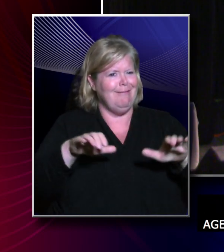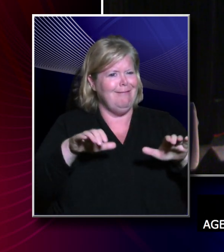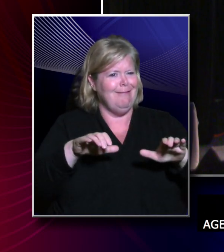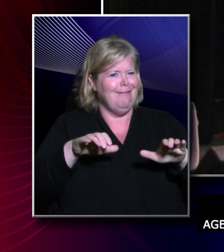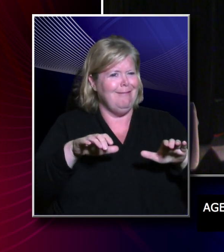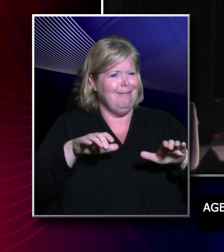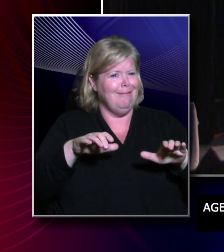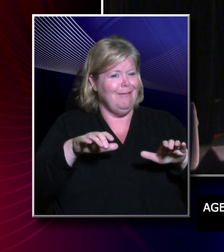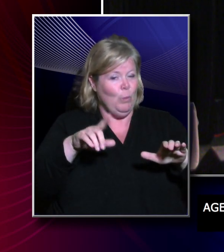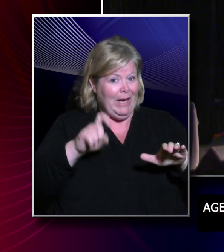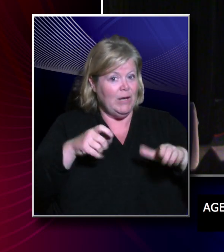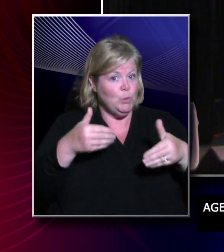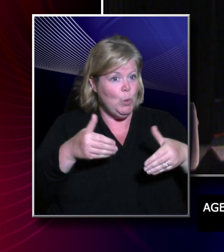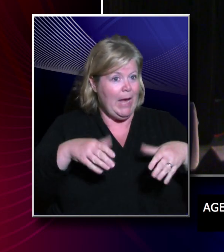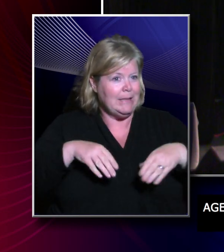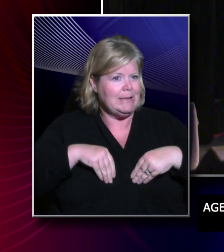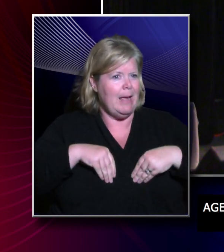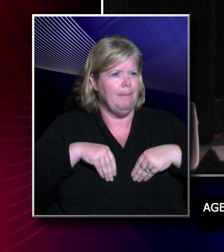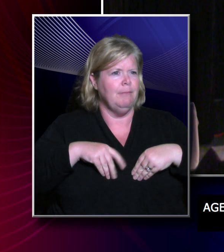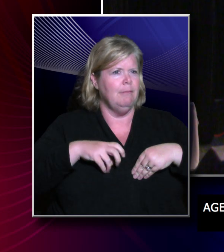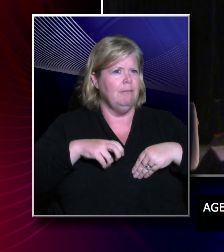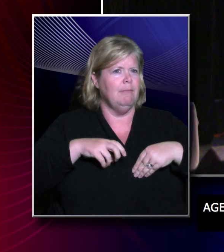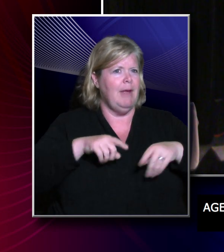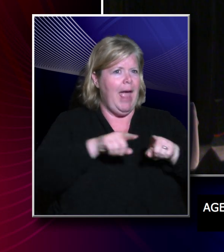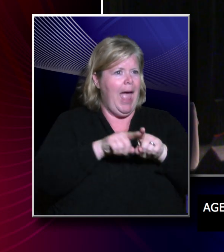it, right, as presented.